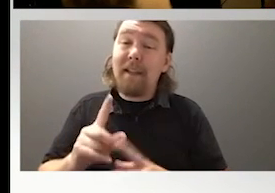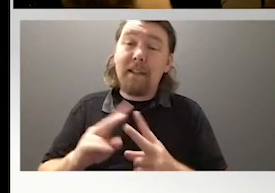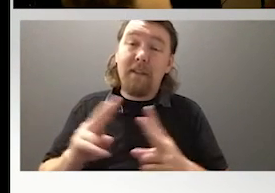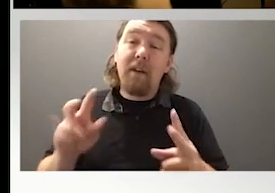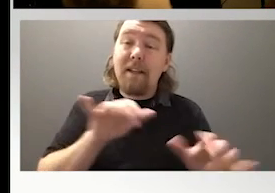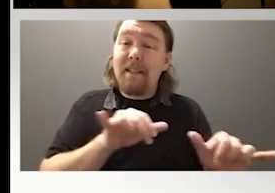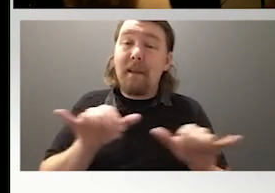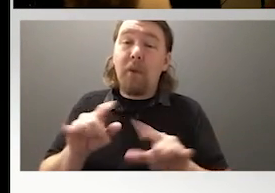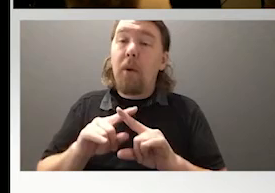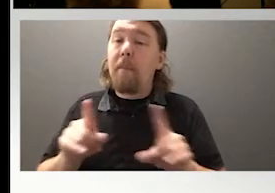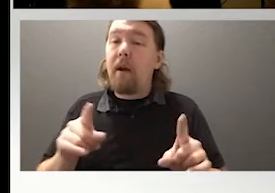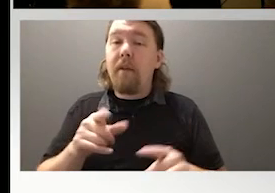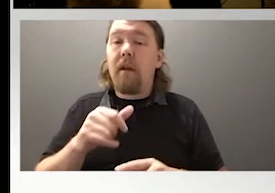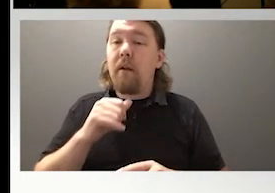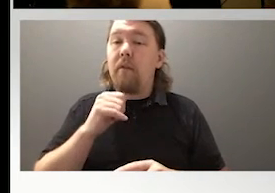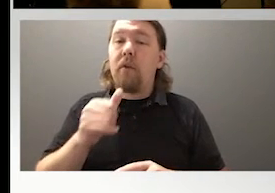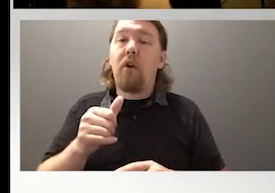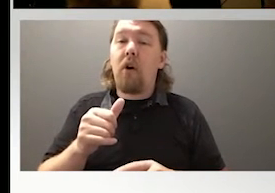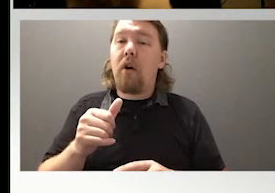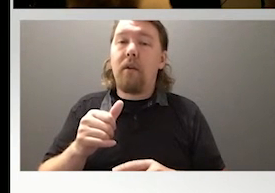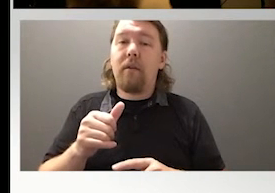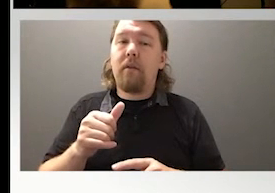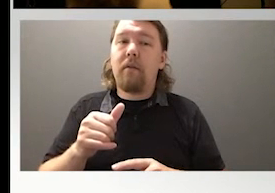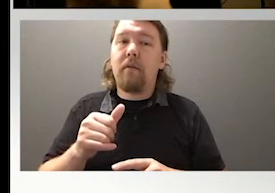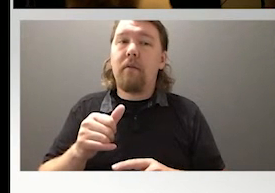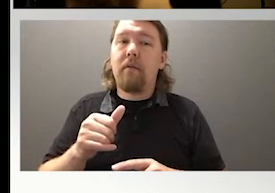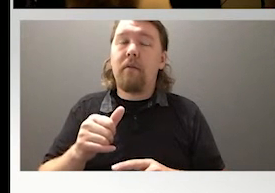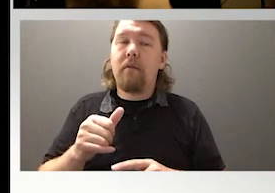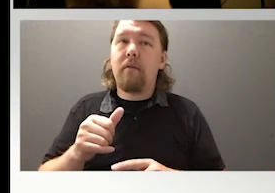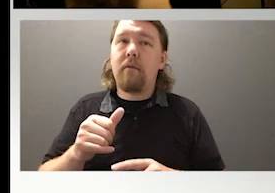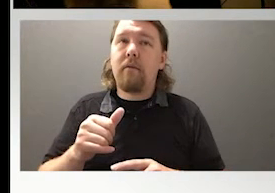similar to crisis, but they haven't raised to the crisis